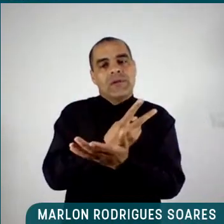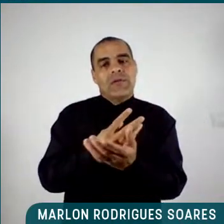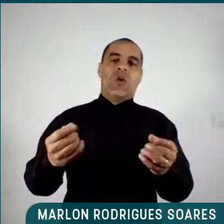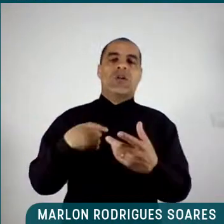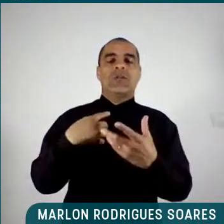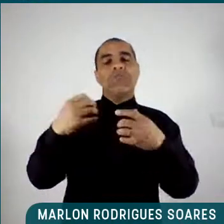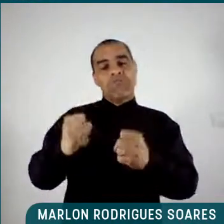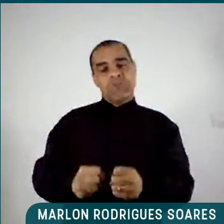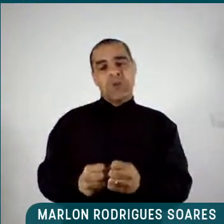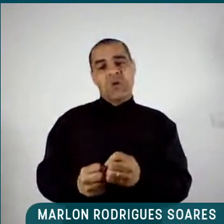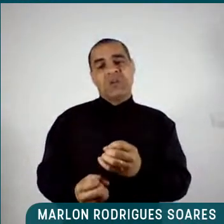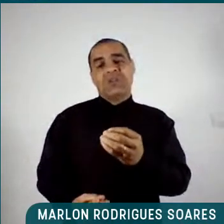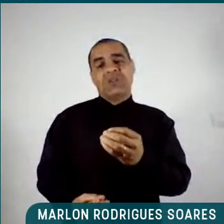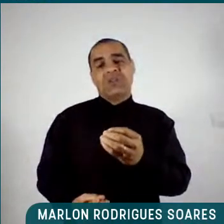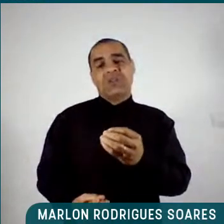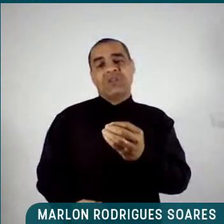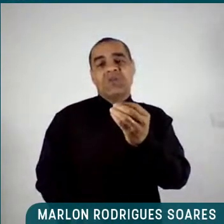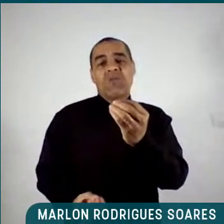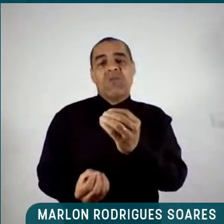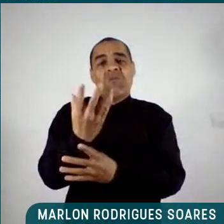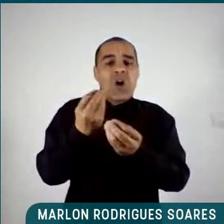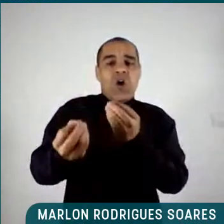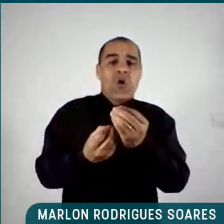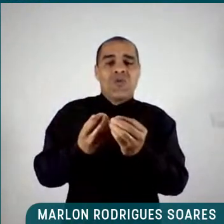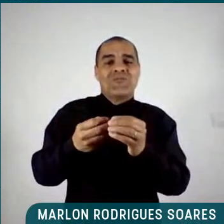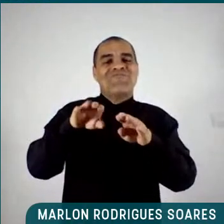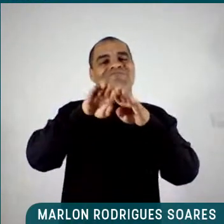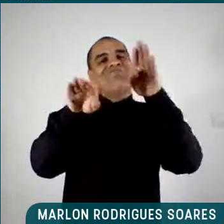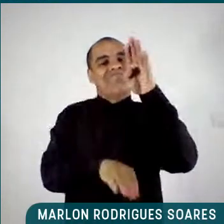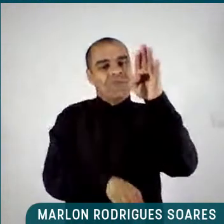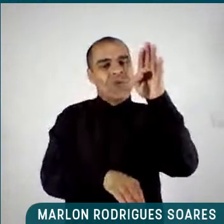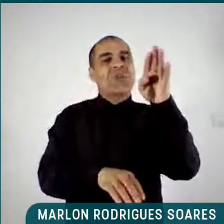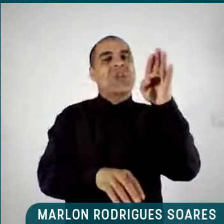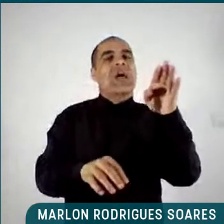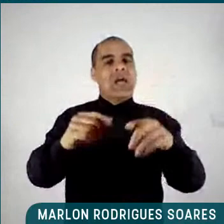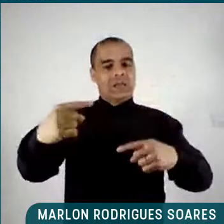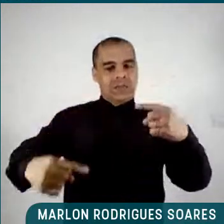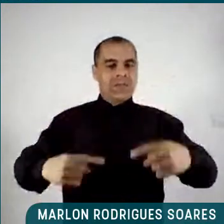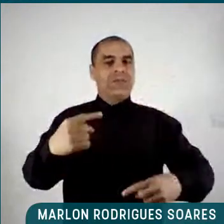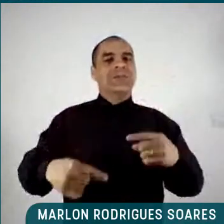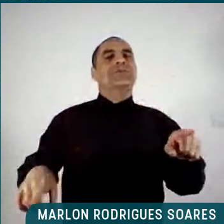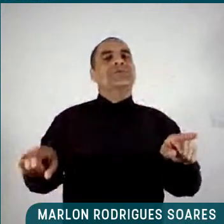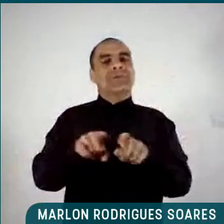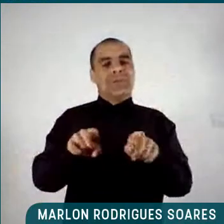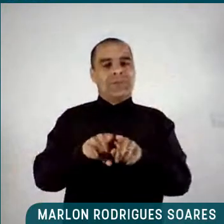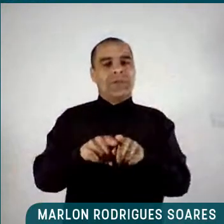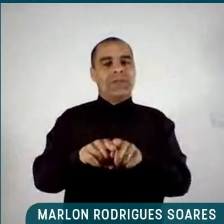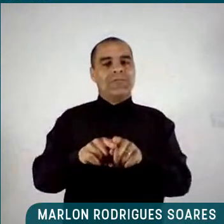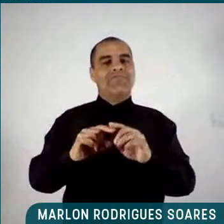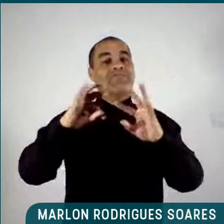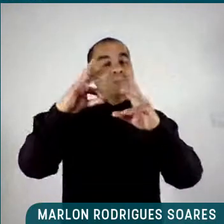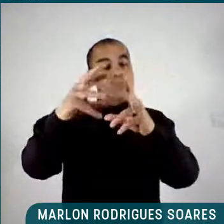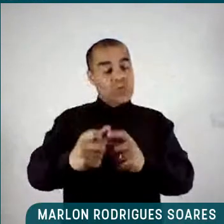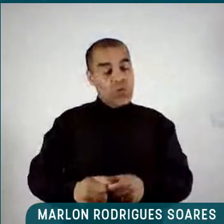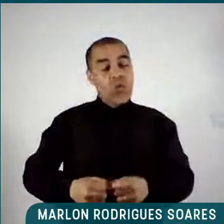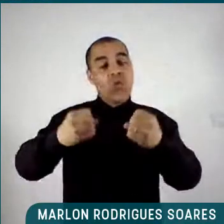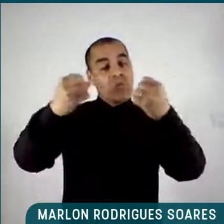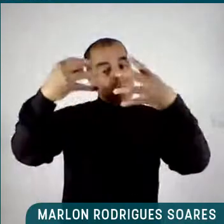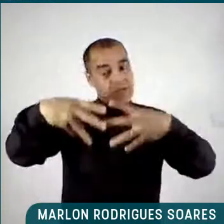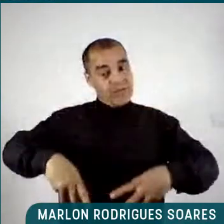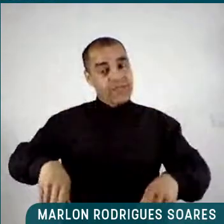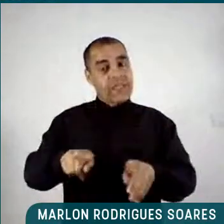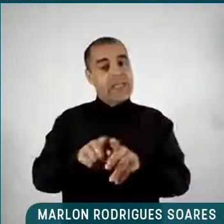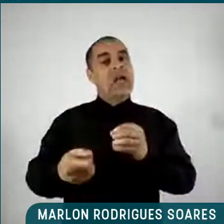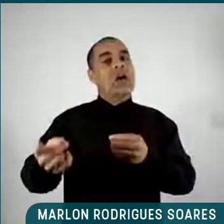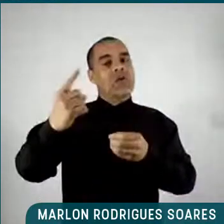will crop out crop up and create more inequality in politics. I